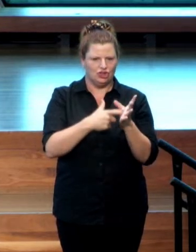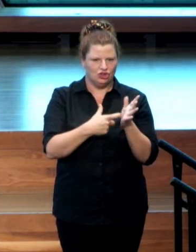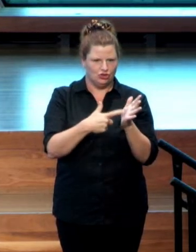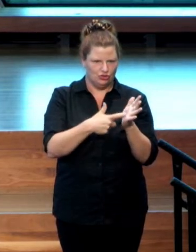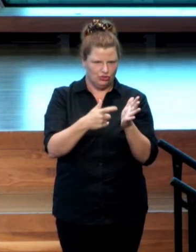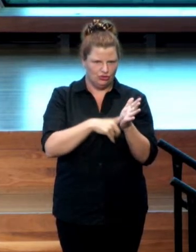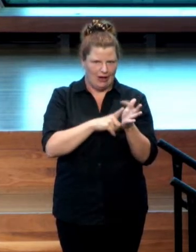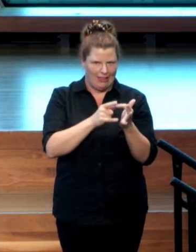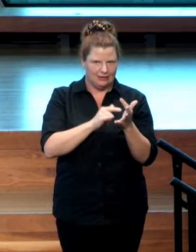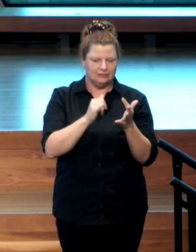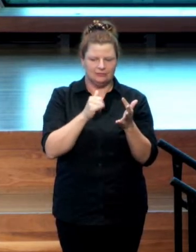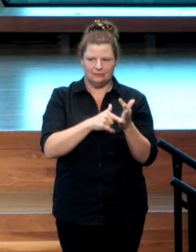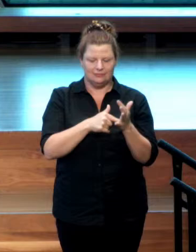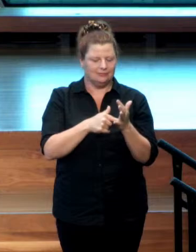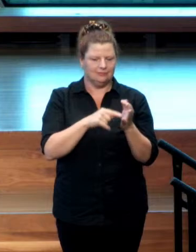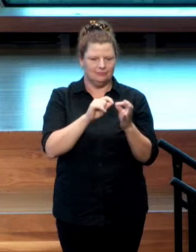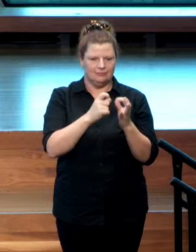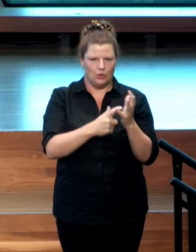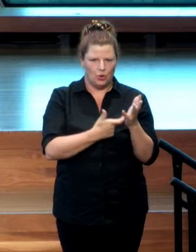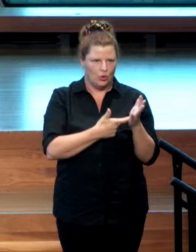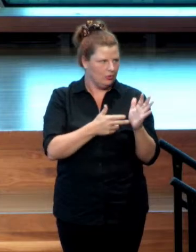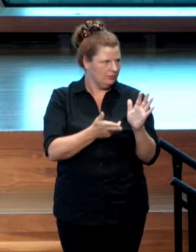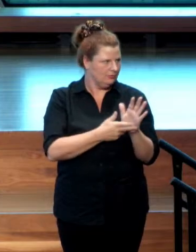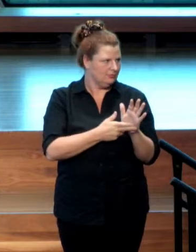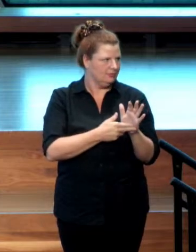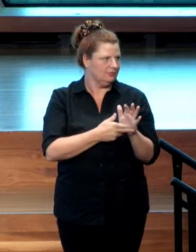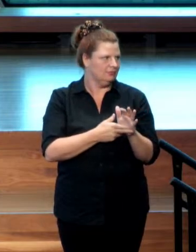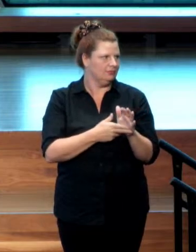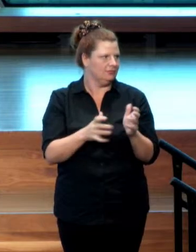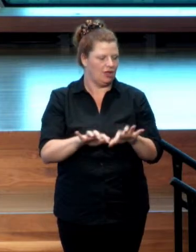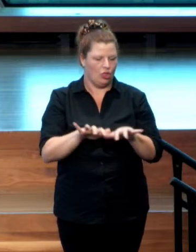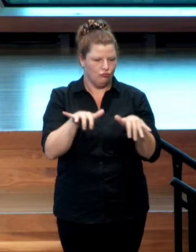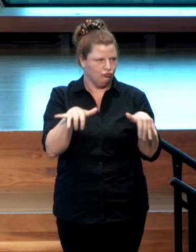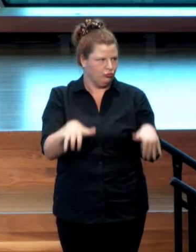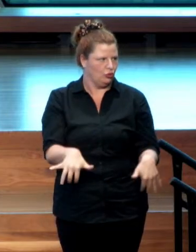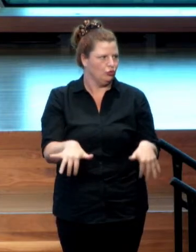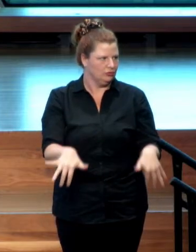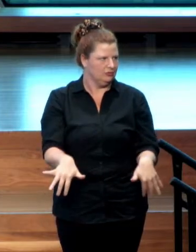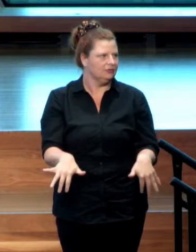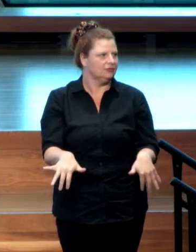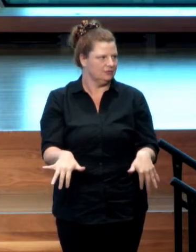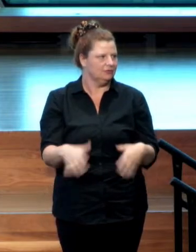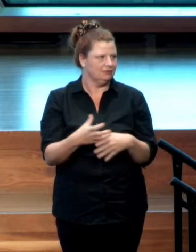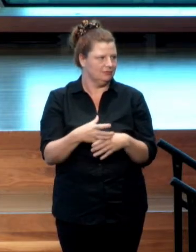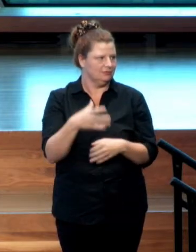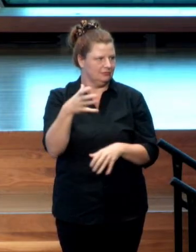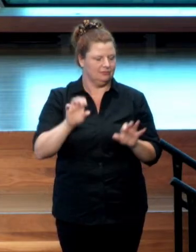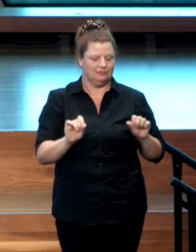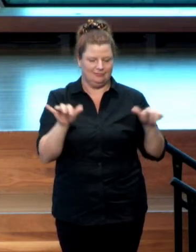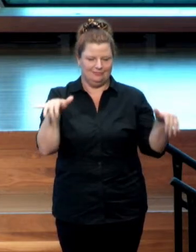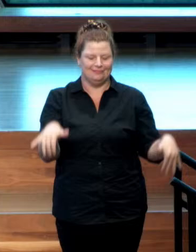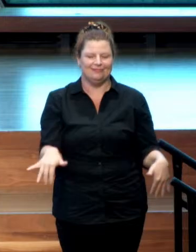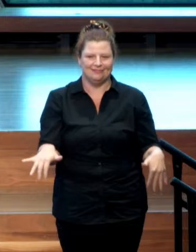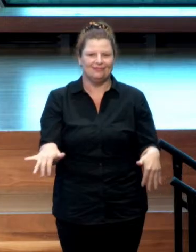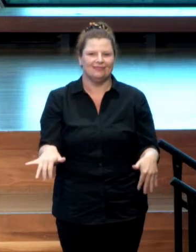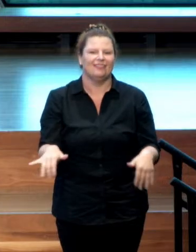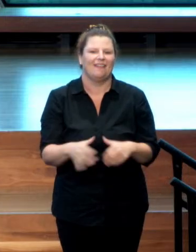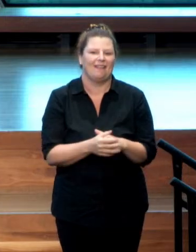Publishing. Root and Branch, Essays on Inheritance by Ida Gun Aidin, published by New